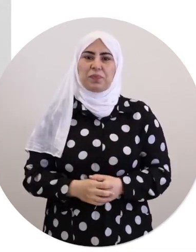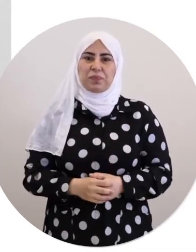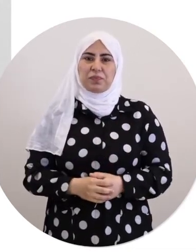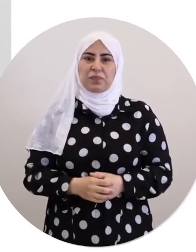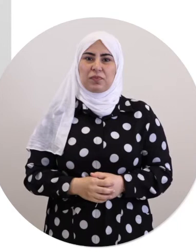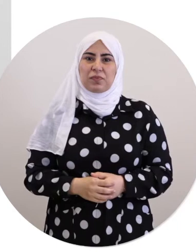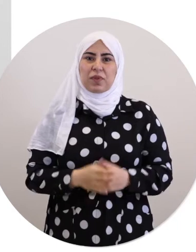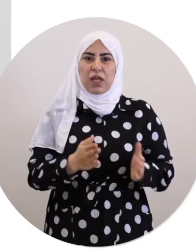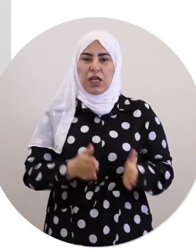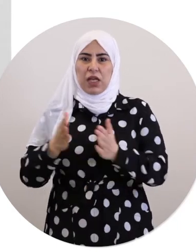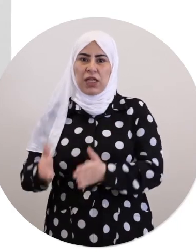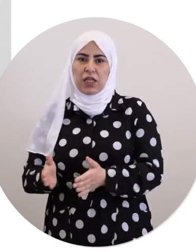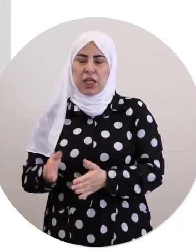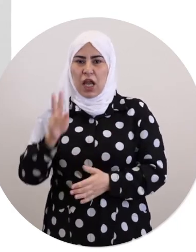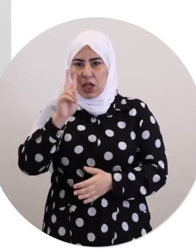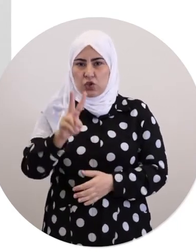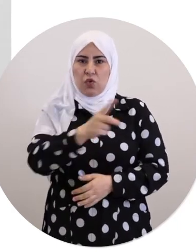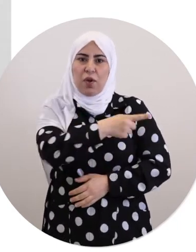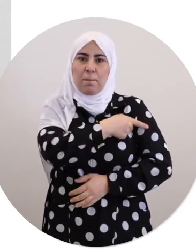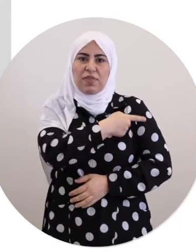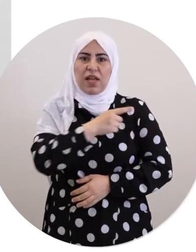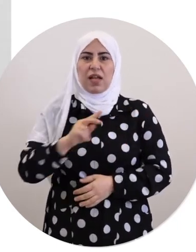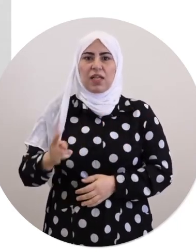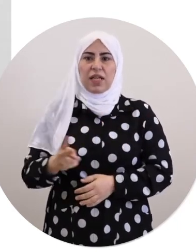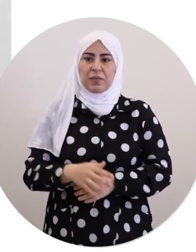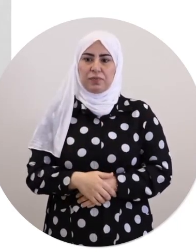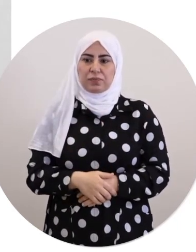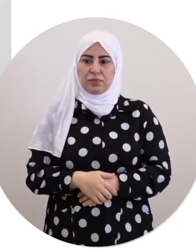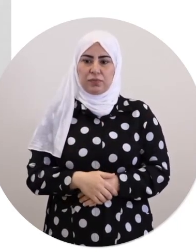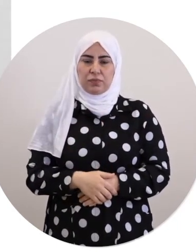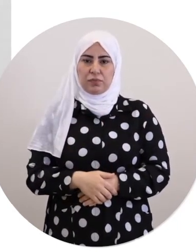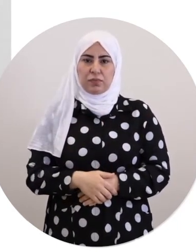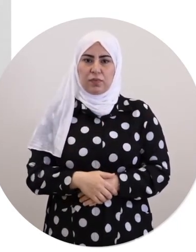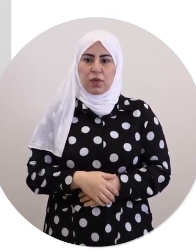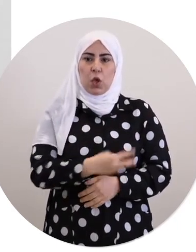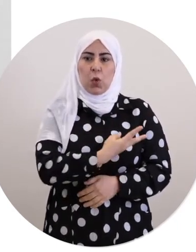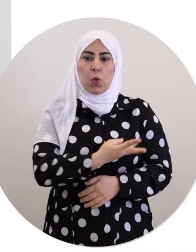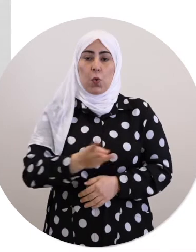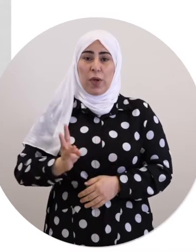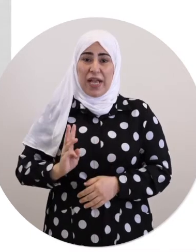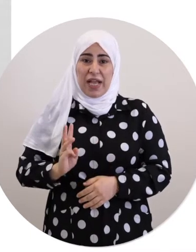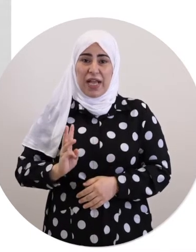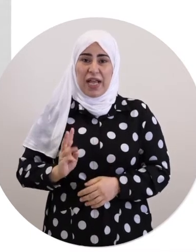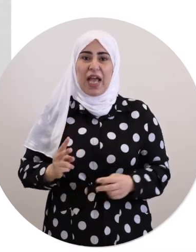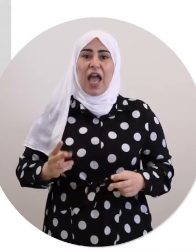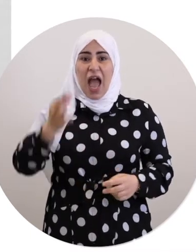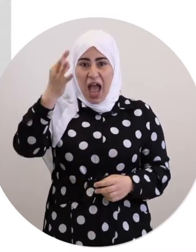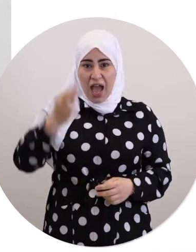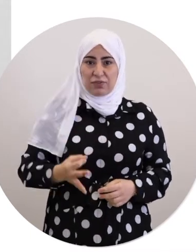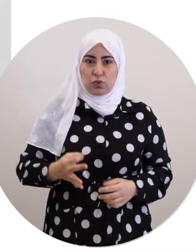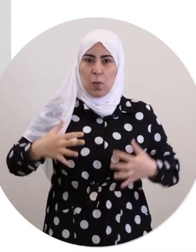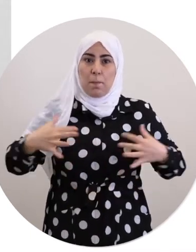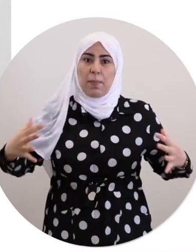to. Let me give you an example to make sure you understand the word. We have to pluck up the courage when we're in danger in order to